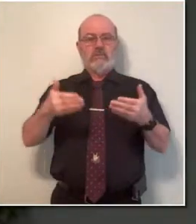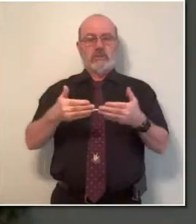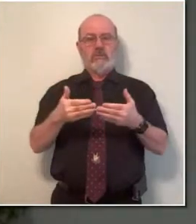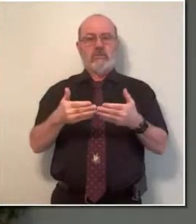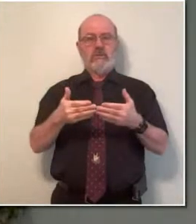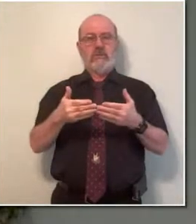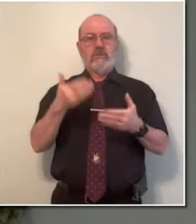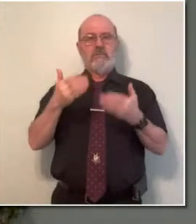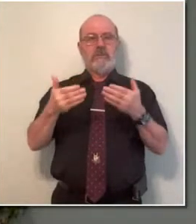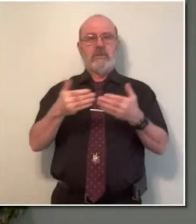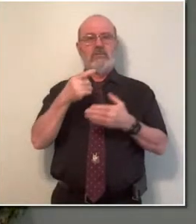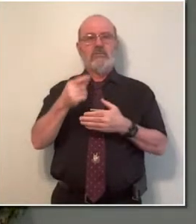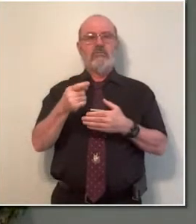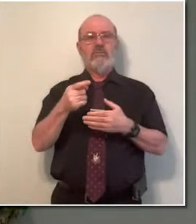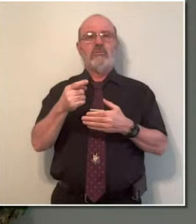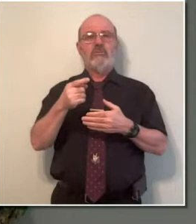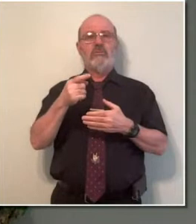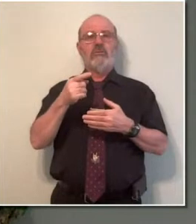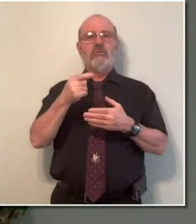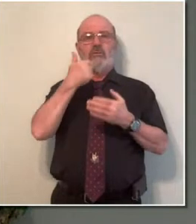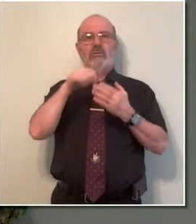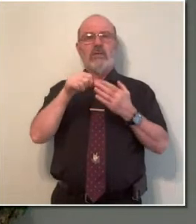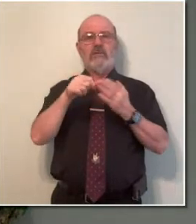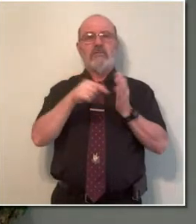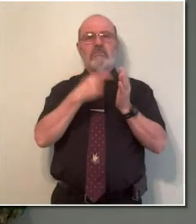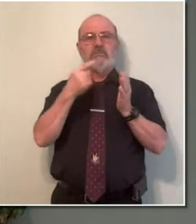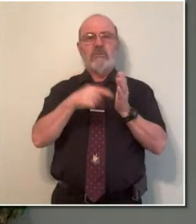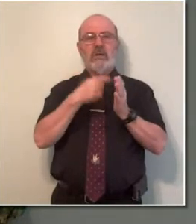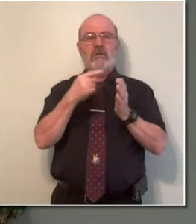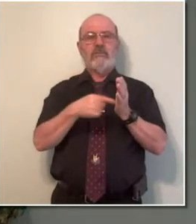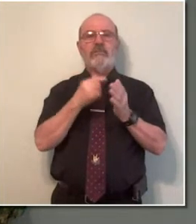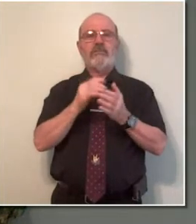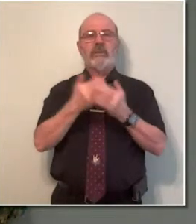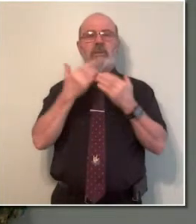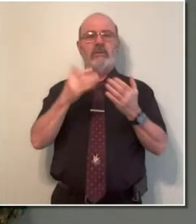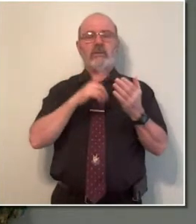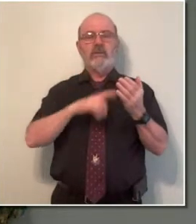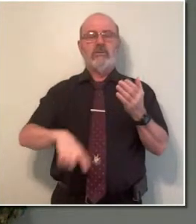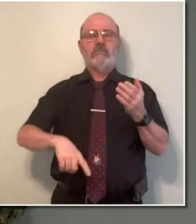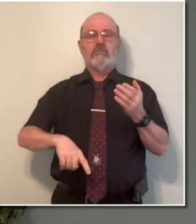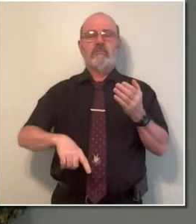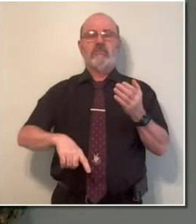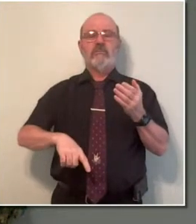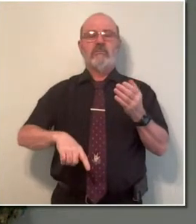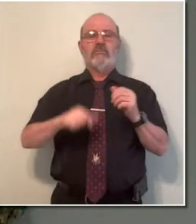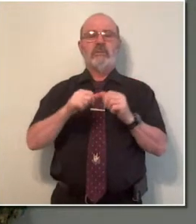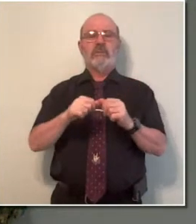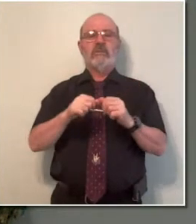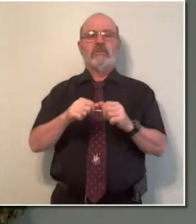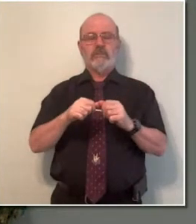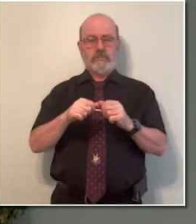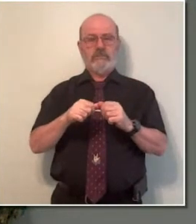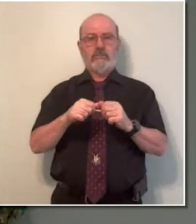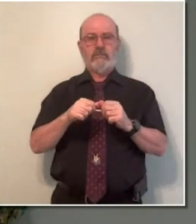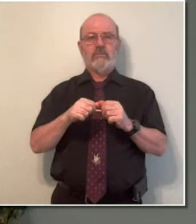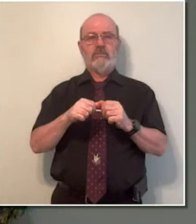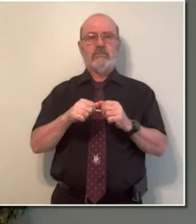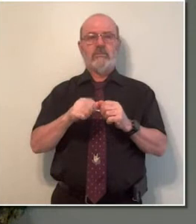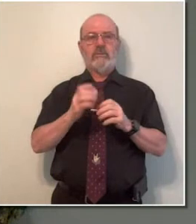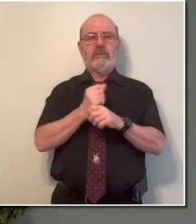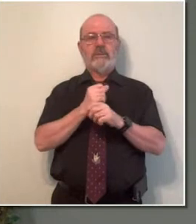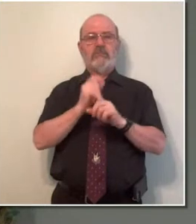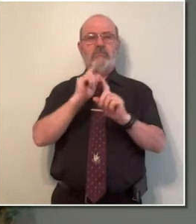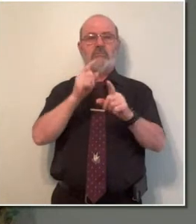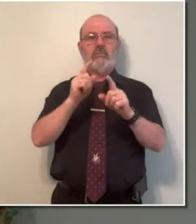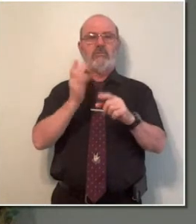introduce you to his notes from time to time. Thank the Lord that we continue to get regular reports from our